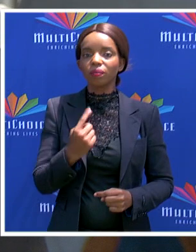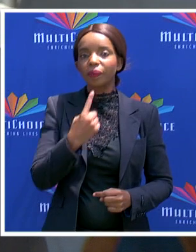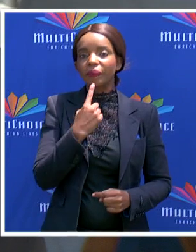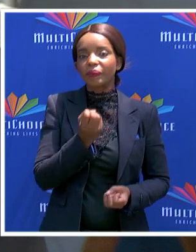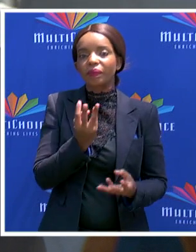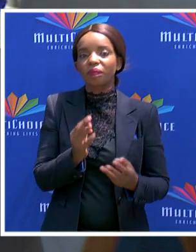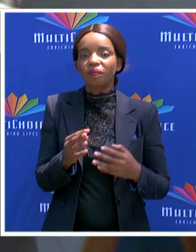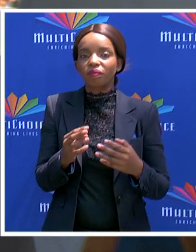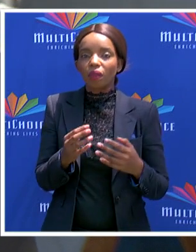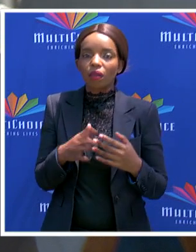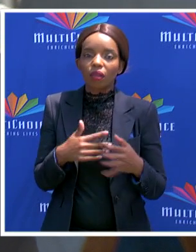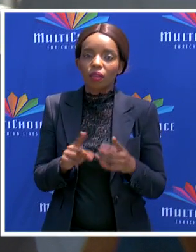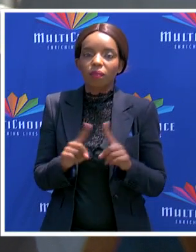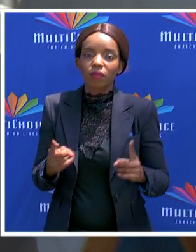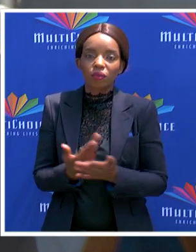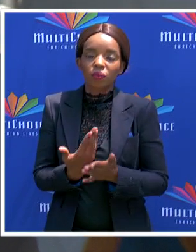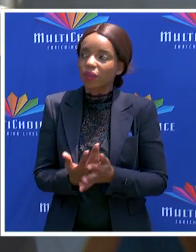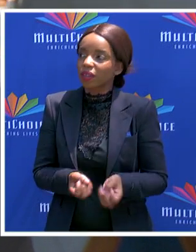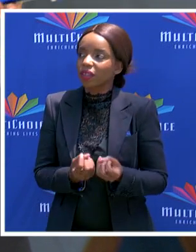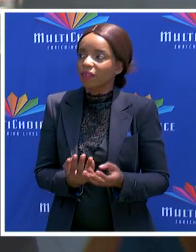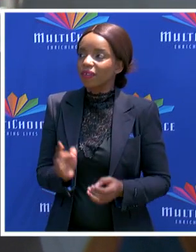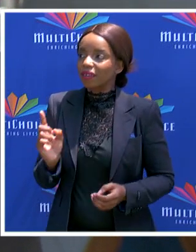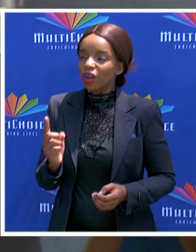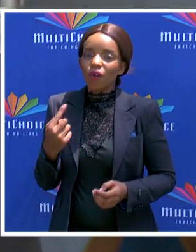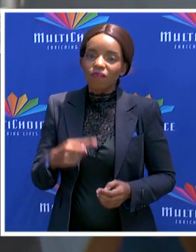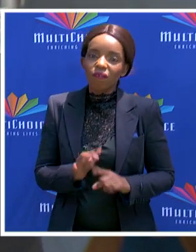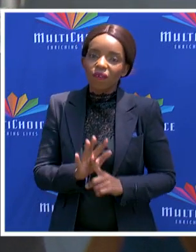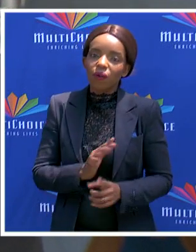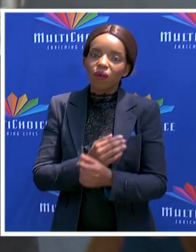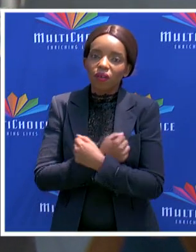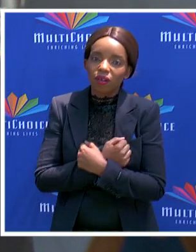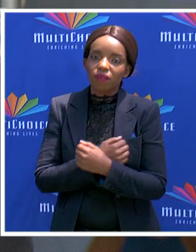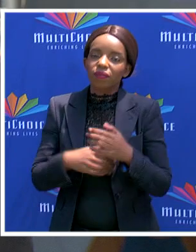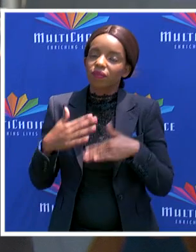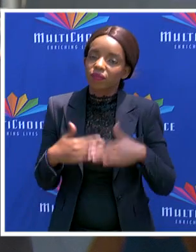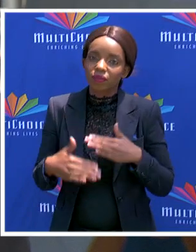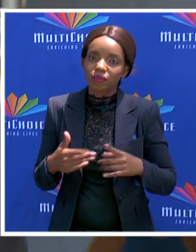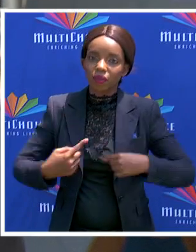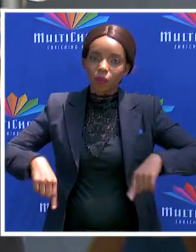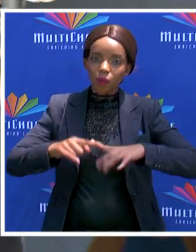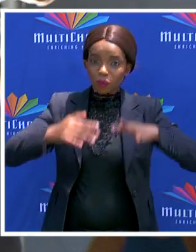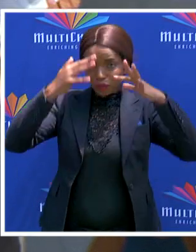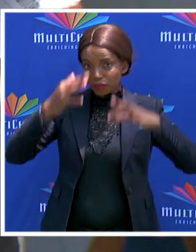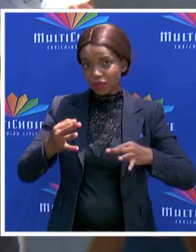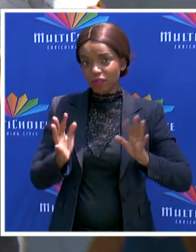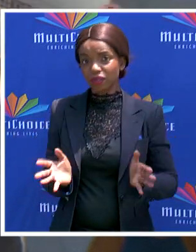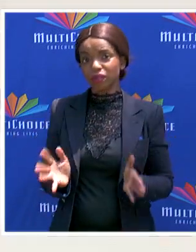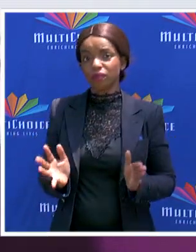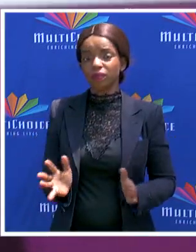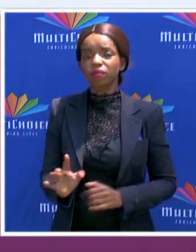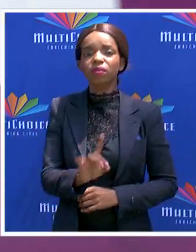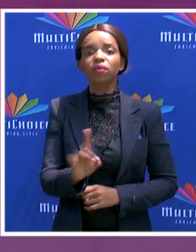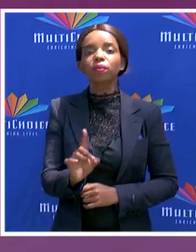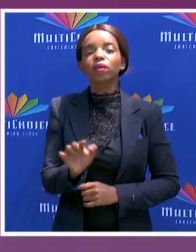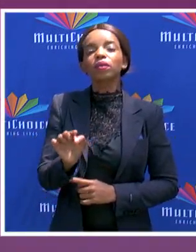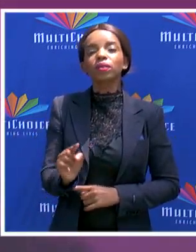give him something that we believe is meaningful and will be everlasting. And we've decided to turn Ulwazi into